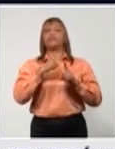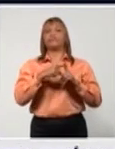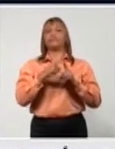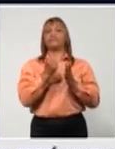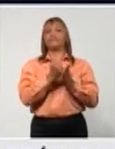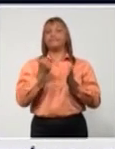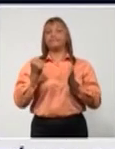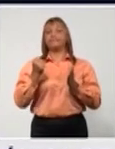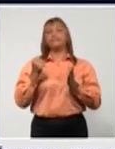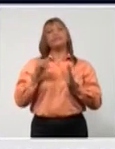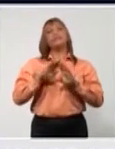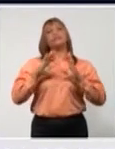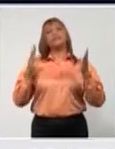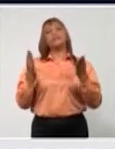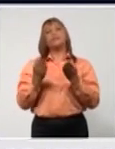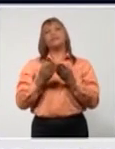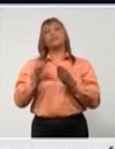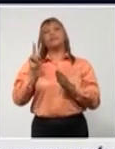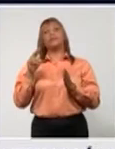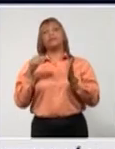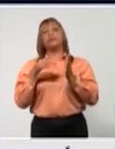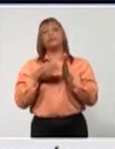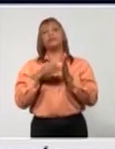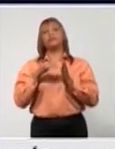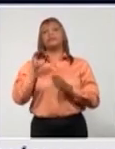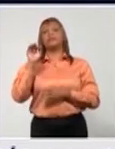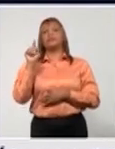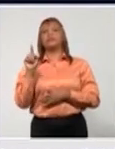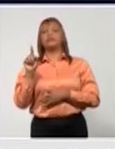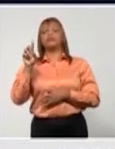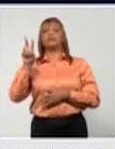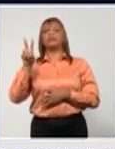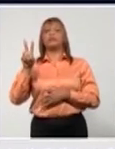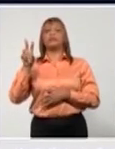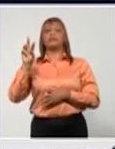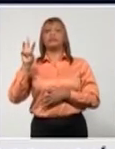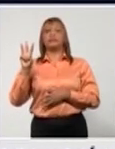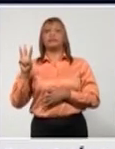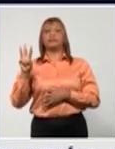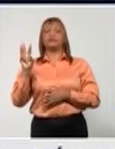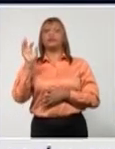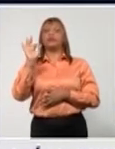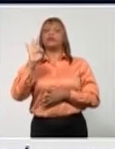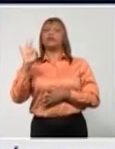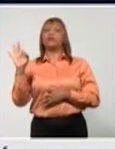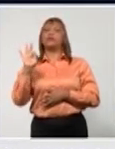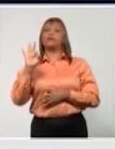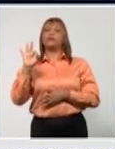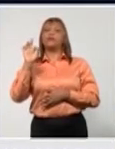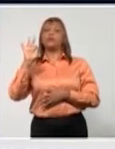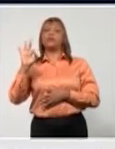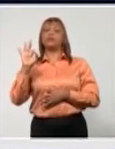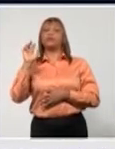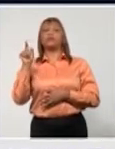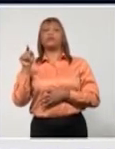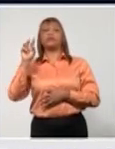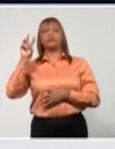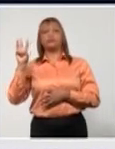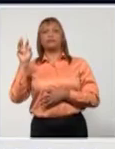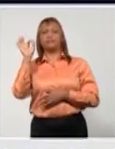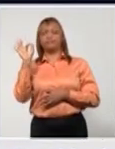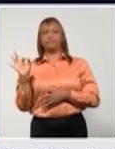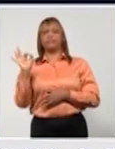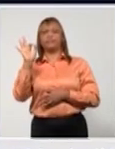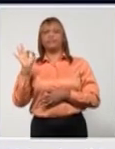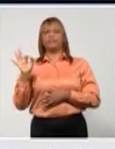to determine the source of infection linked to 112 cases, or 4.66% of all cases.